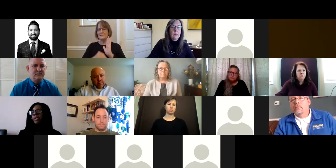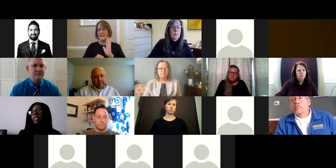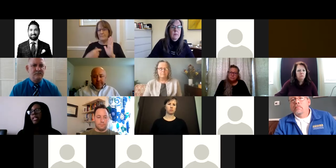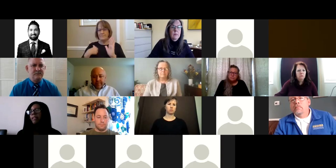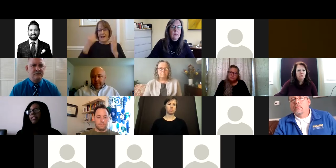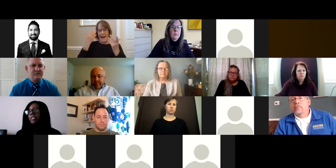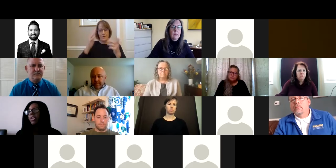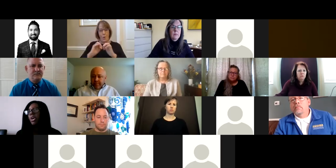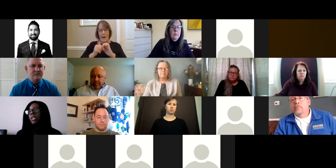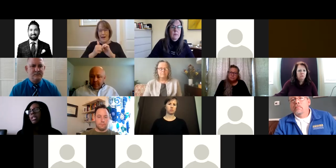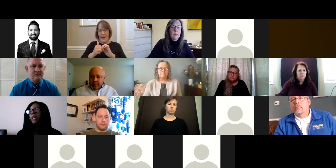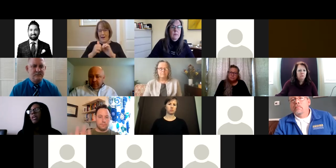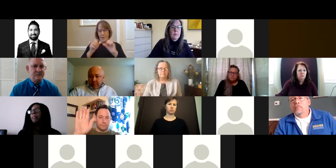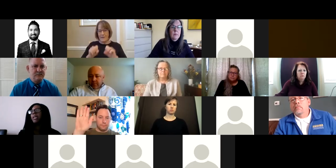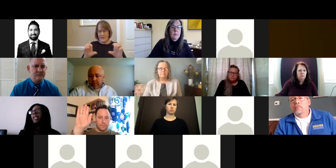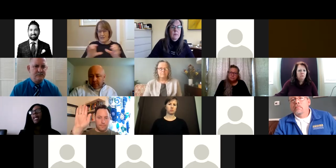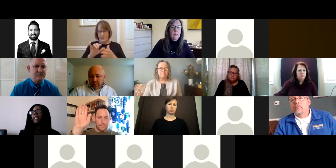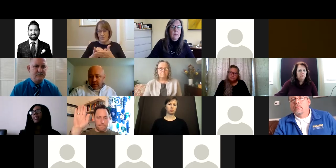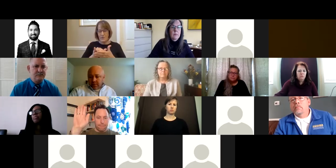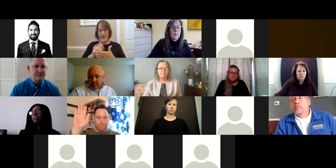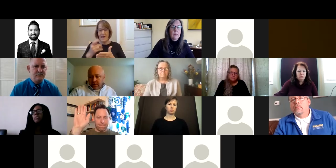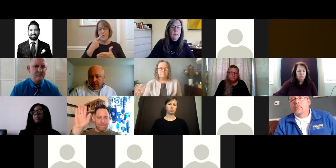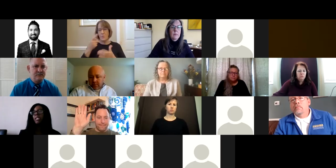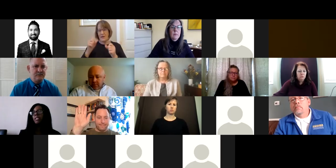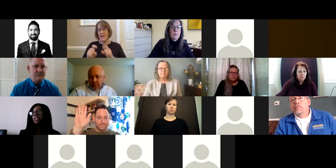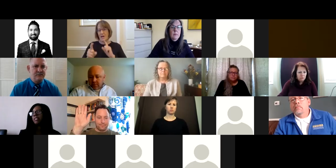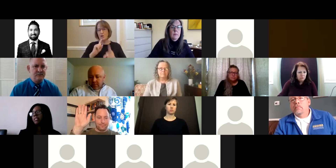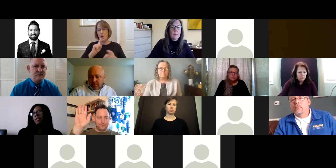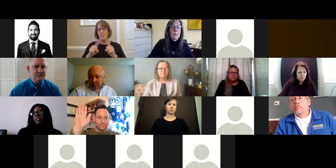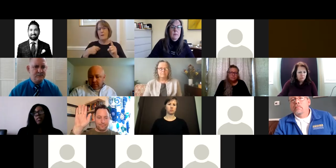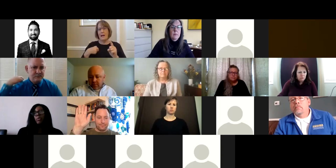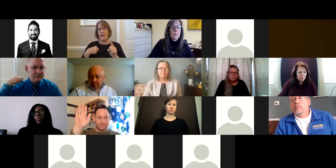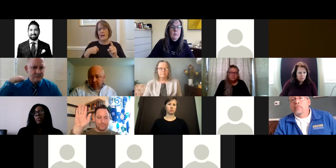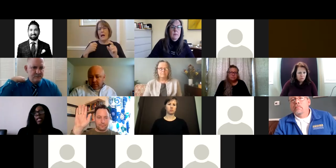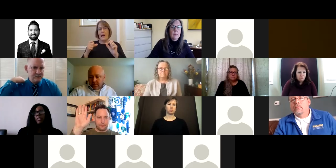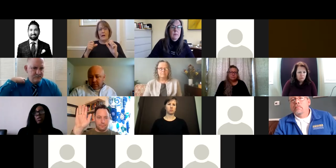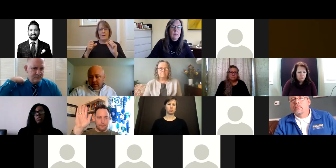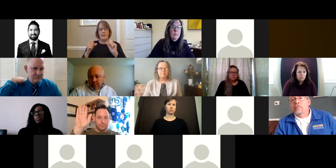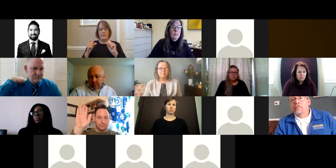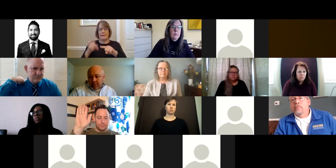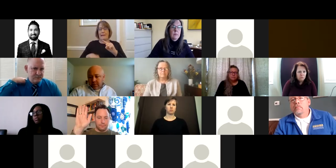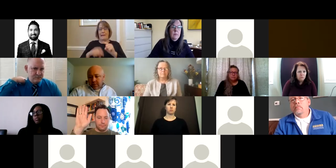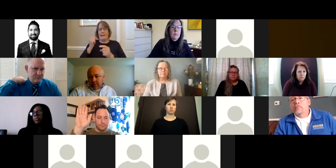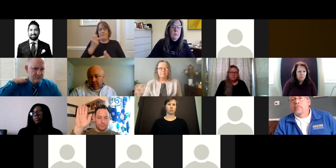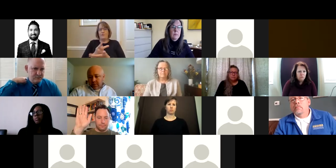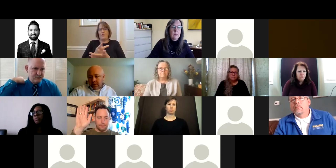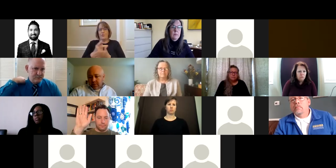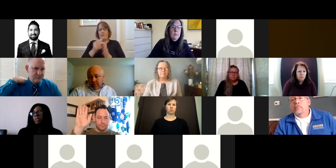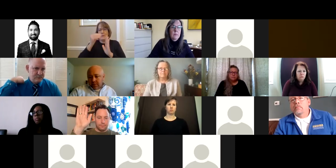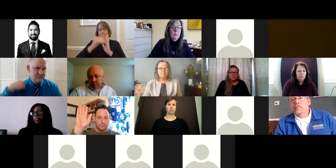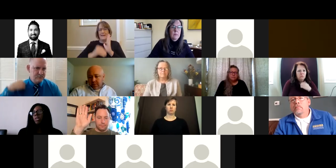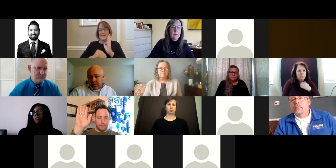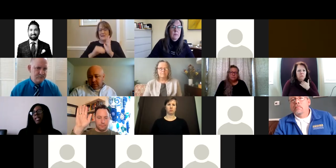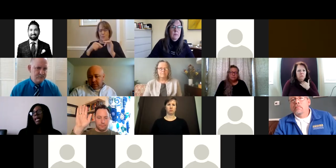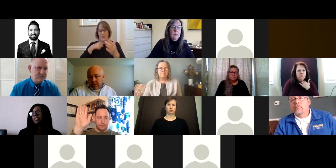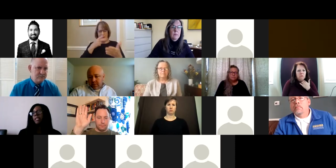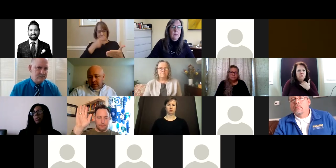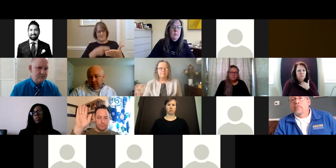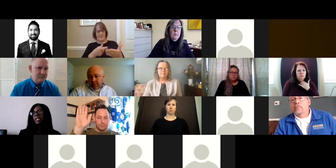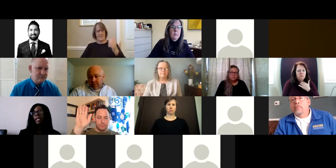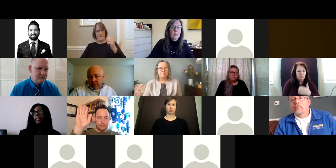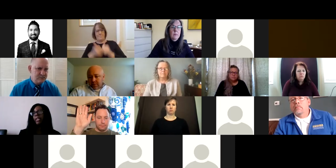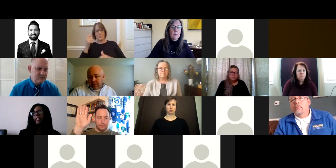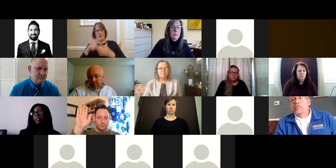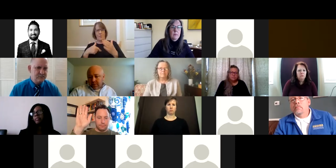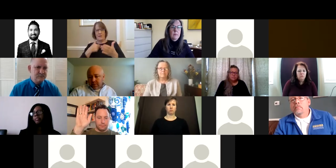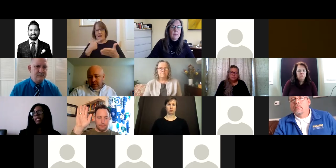that. We can definitely talk, but I can't approve minutes when I know the bulk of what I said was